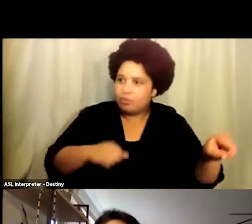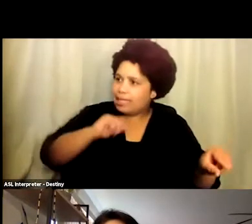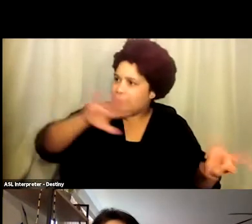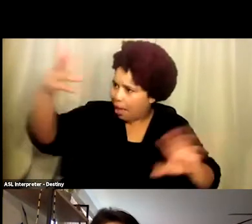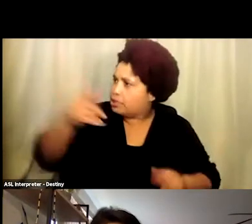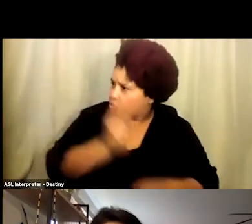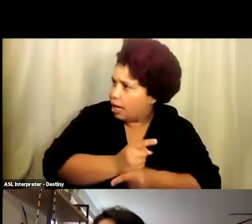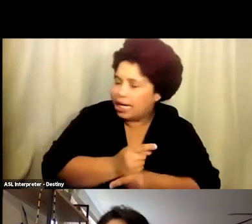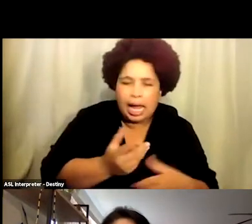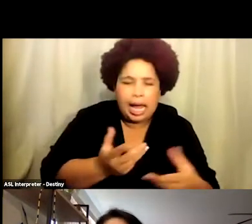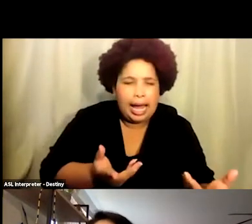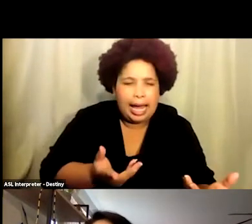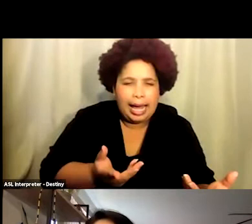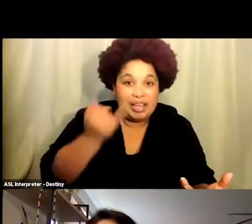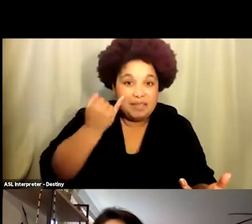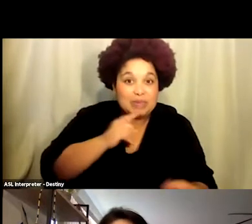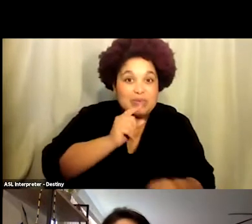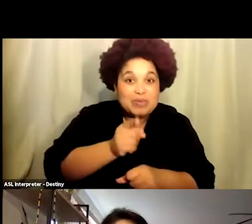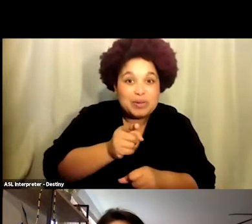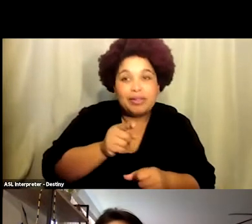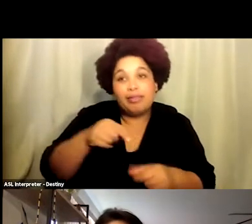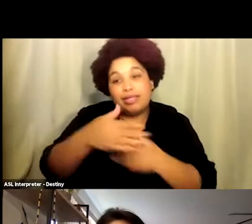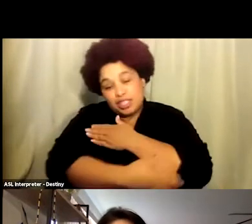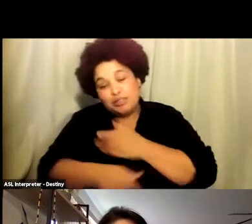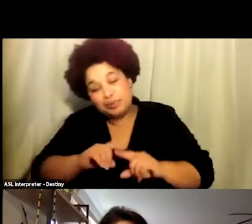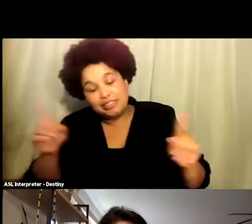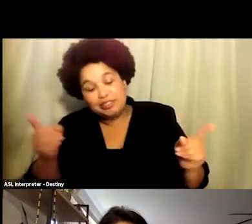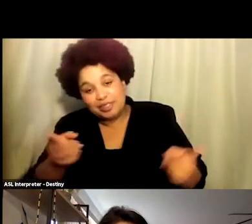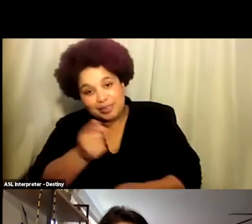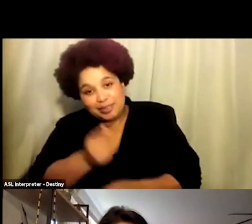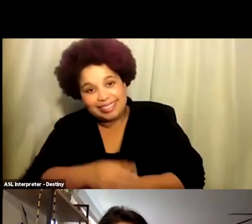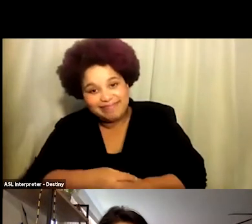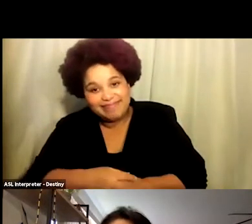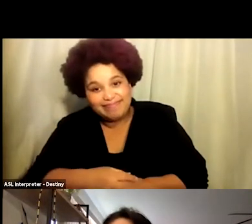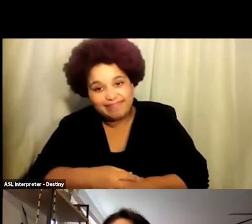if that were the case, this would be a very different country than the one we're in right now.